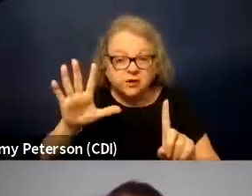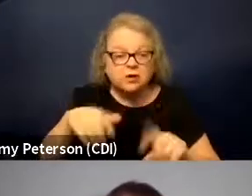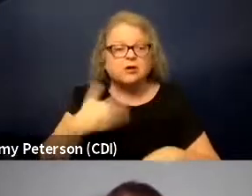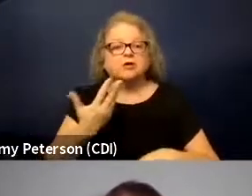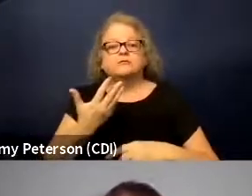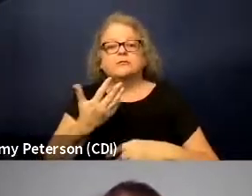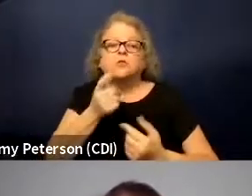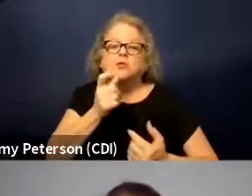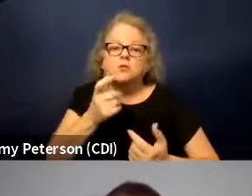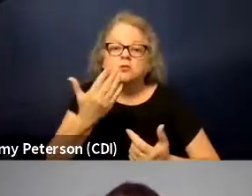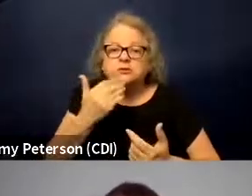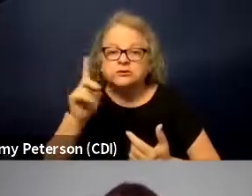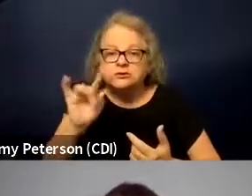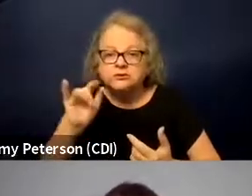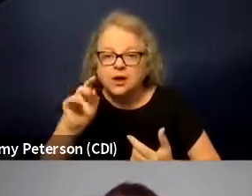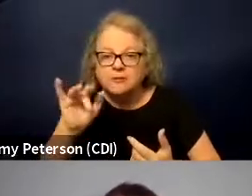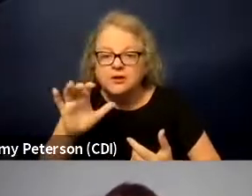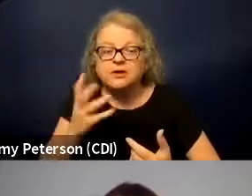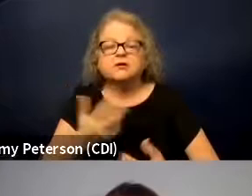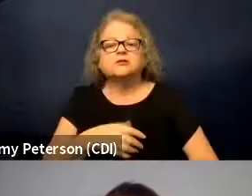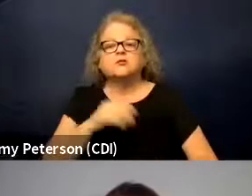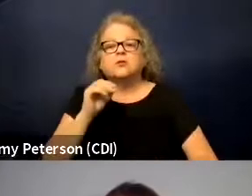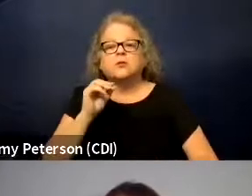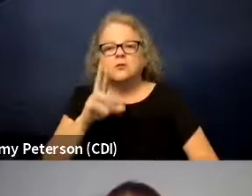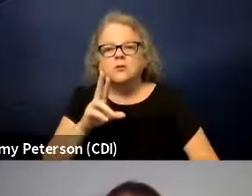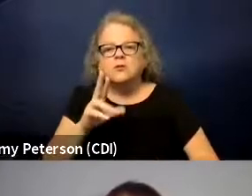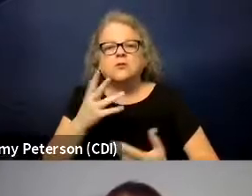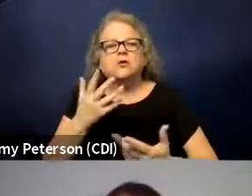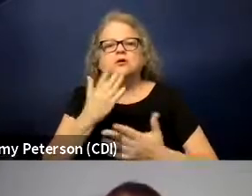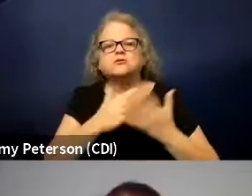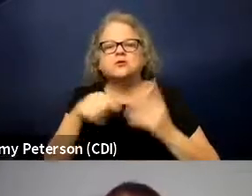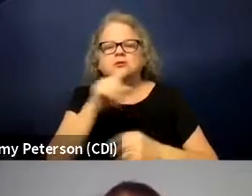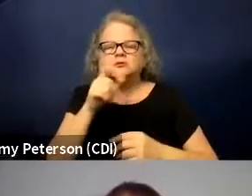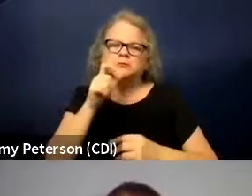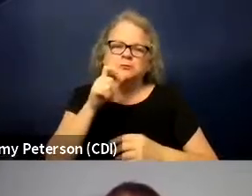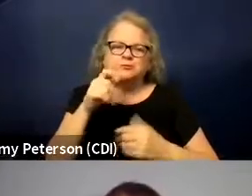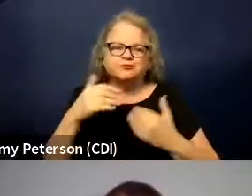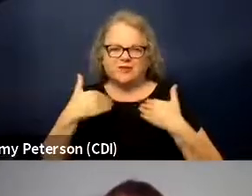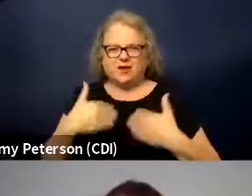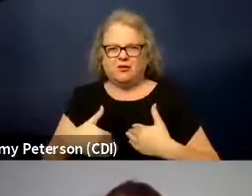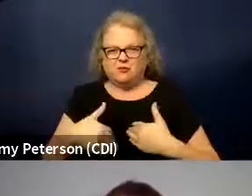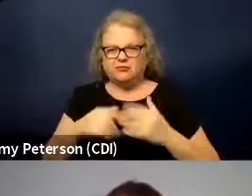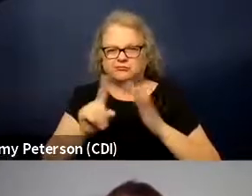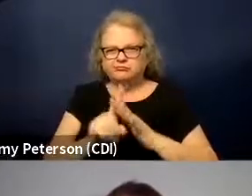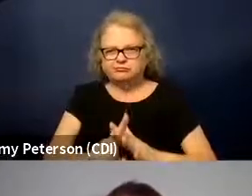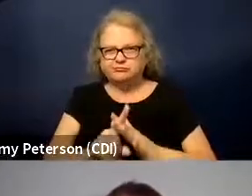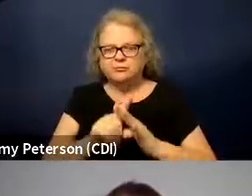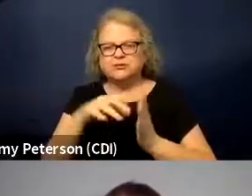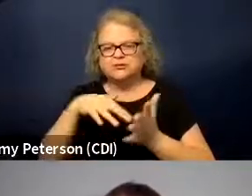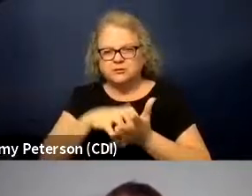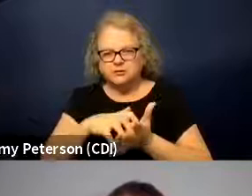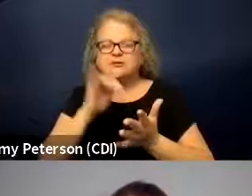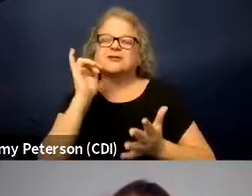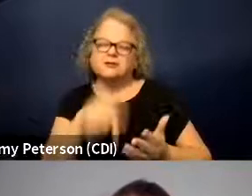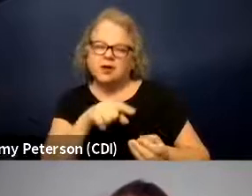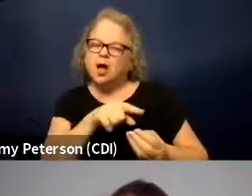booster? We need to look at the science to decide. And what is the best timing for a booster? Should